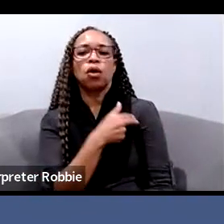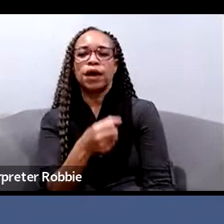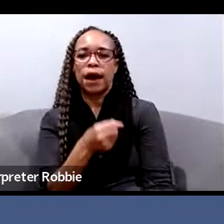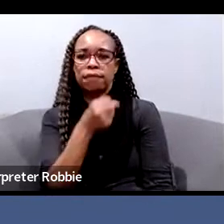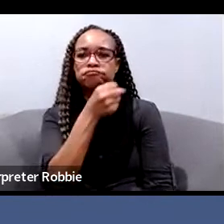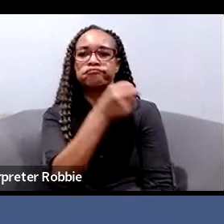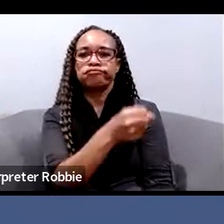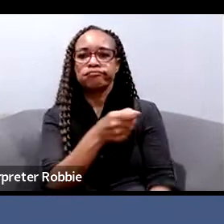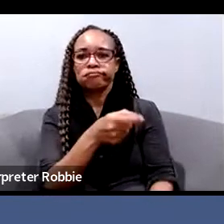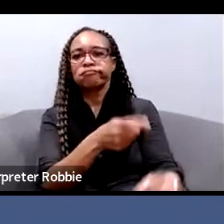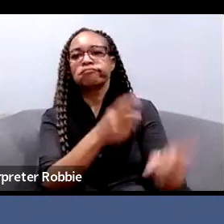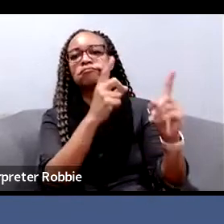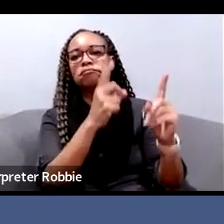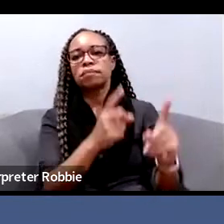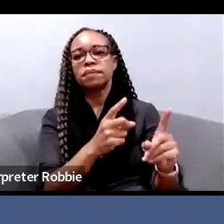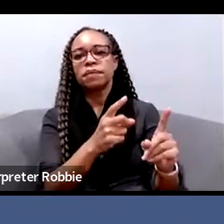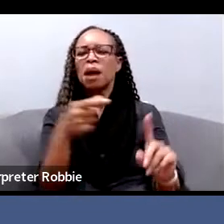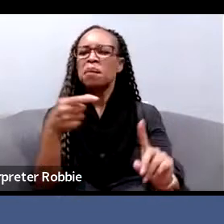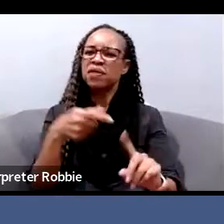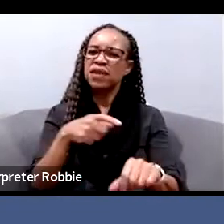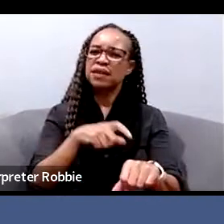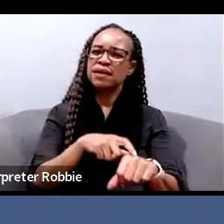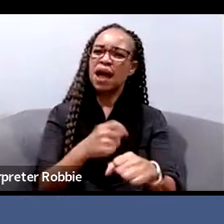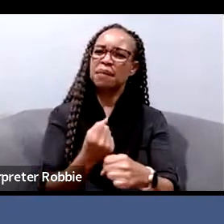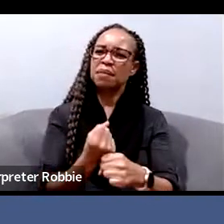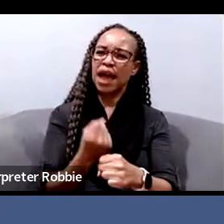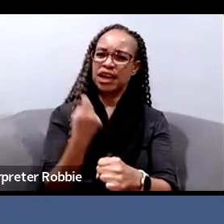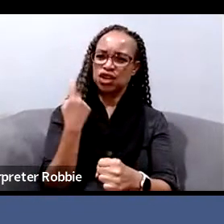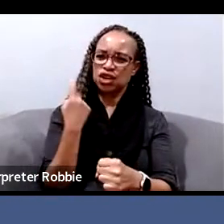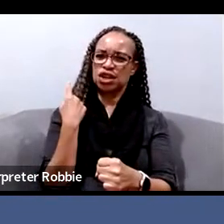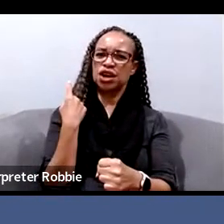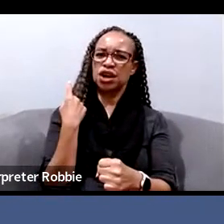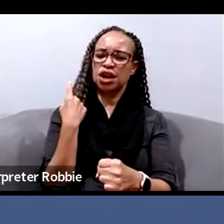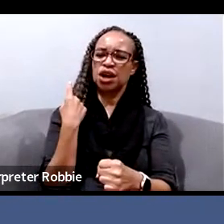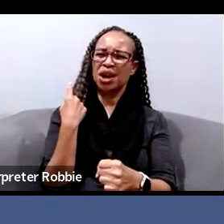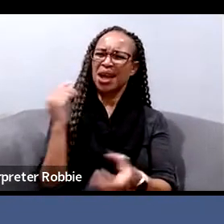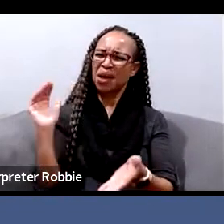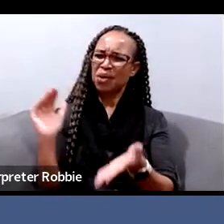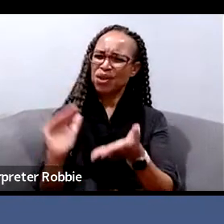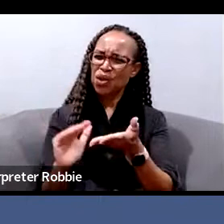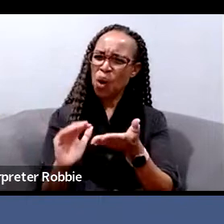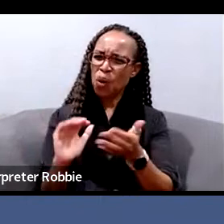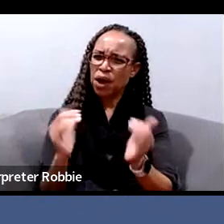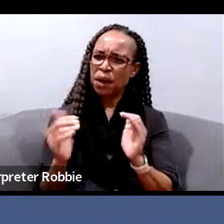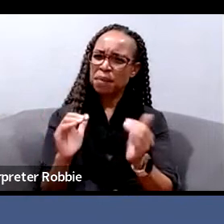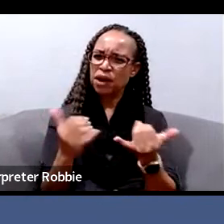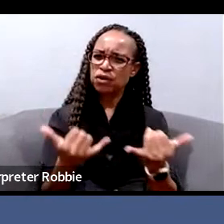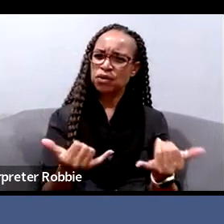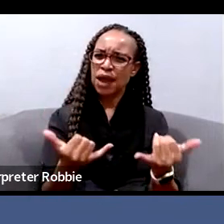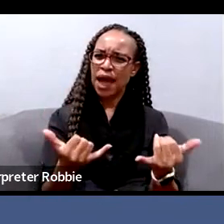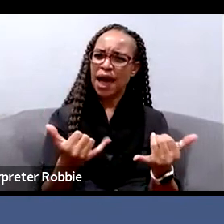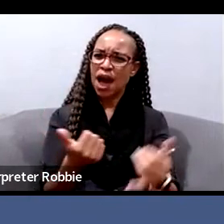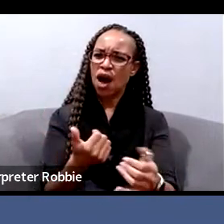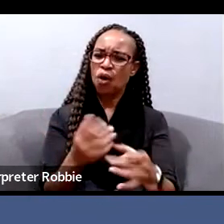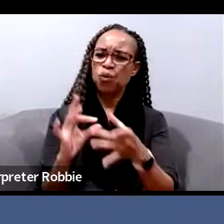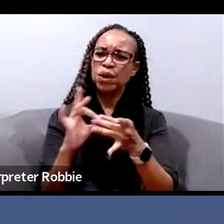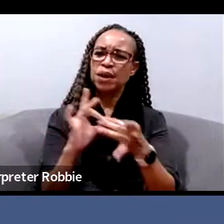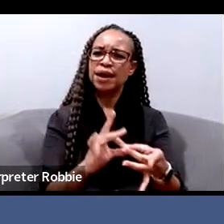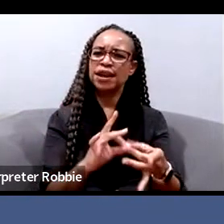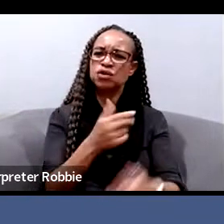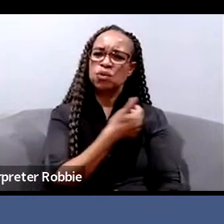And this time last year, we were much lower than we are now in terms of